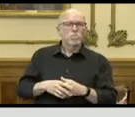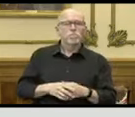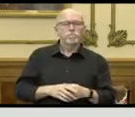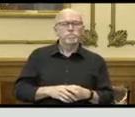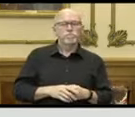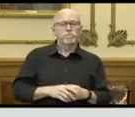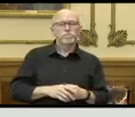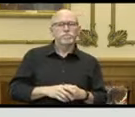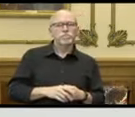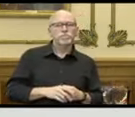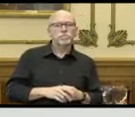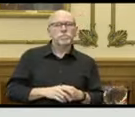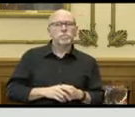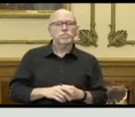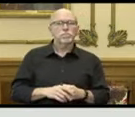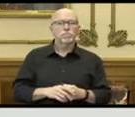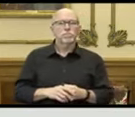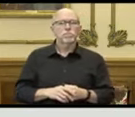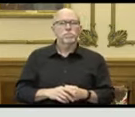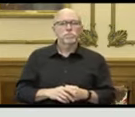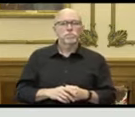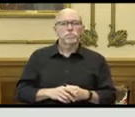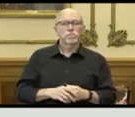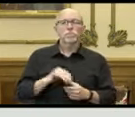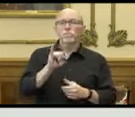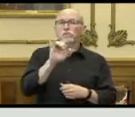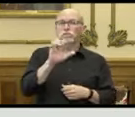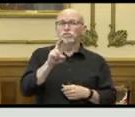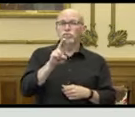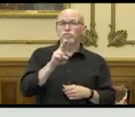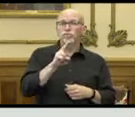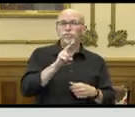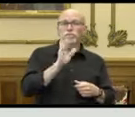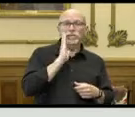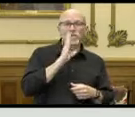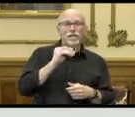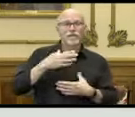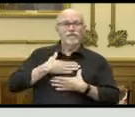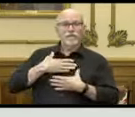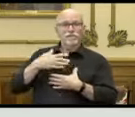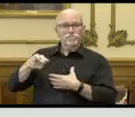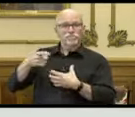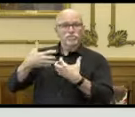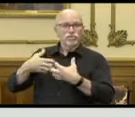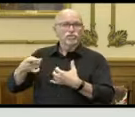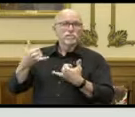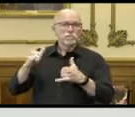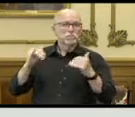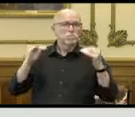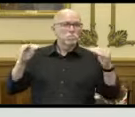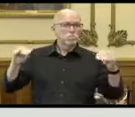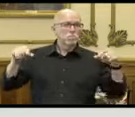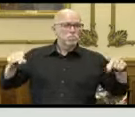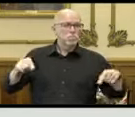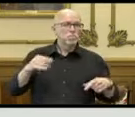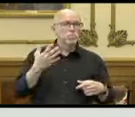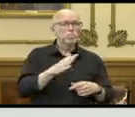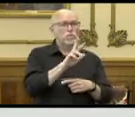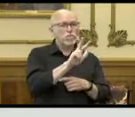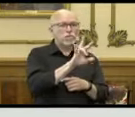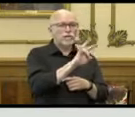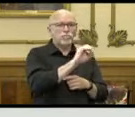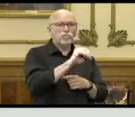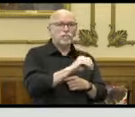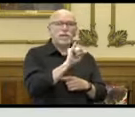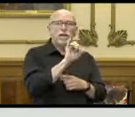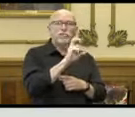their symptoms. Our ICU and ventilator capacity remain fairly consistent. As of today, nearly